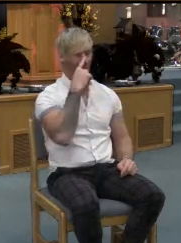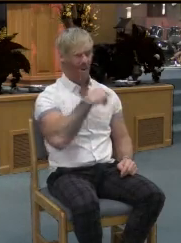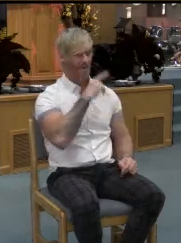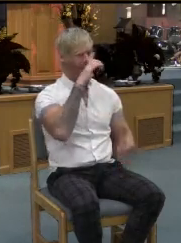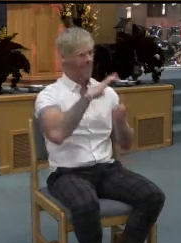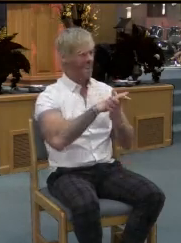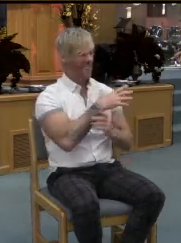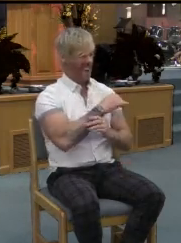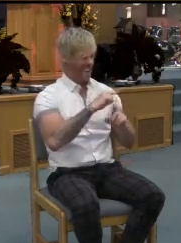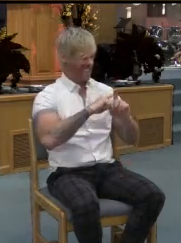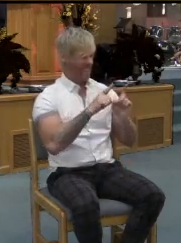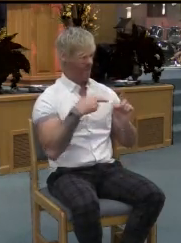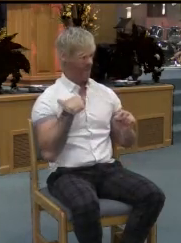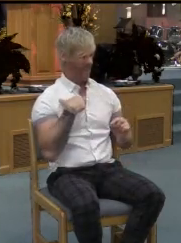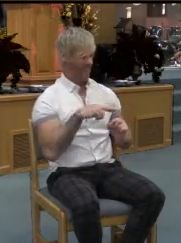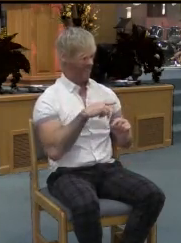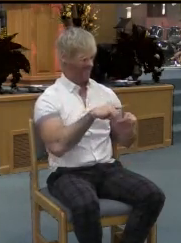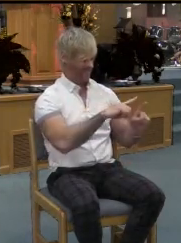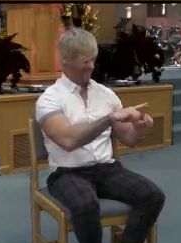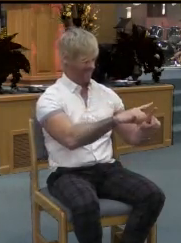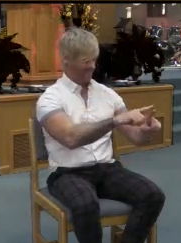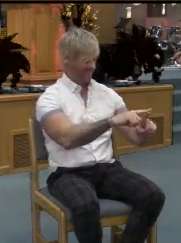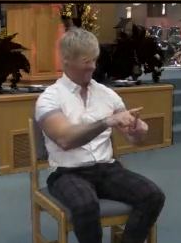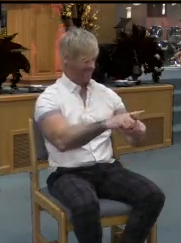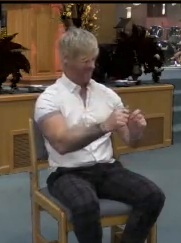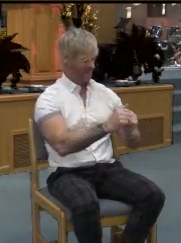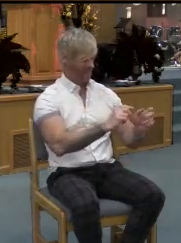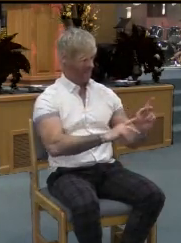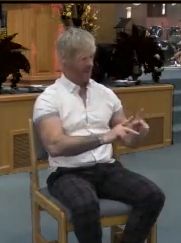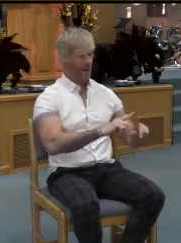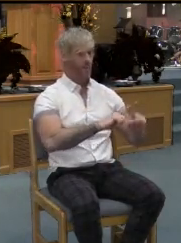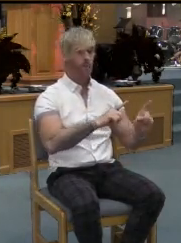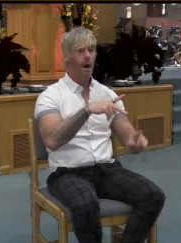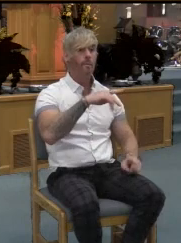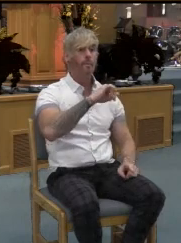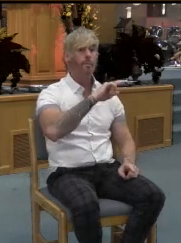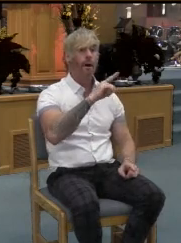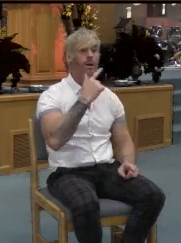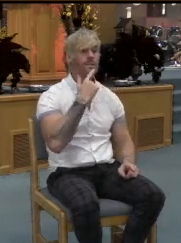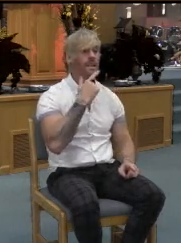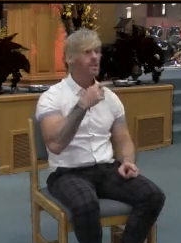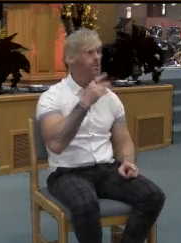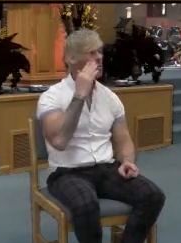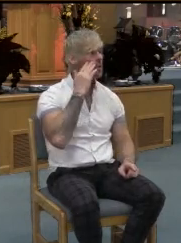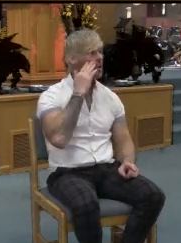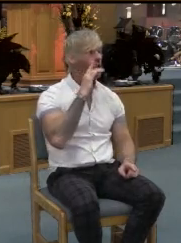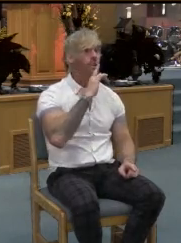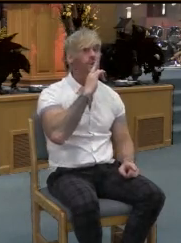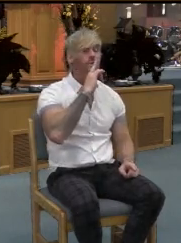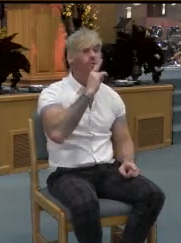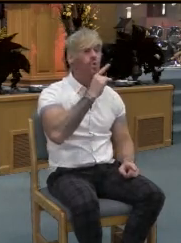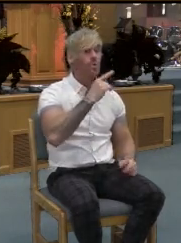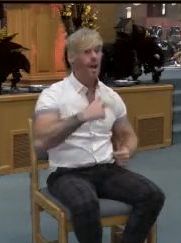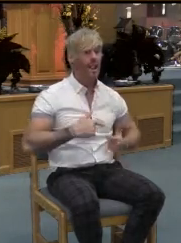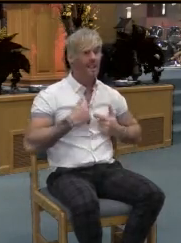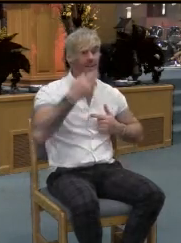Paul was saying is, look, to know the true and living God will give you